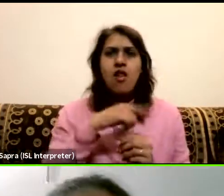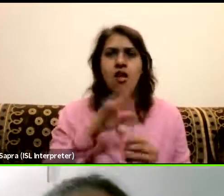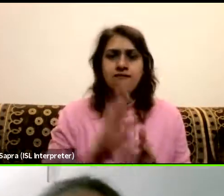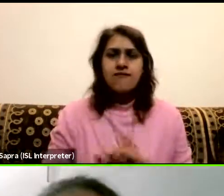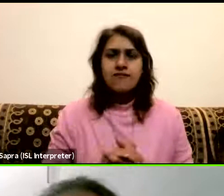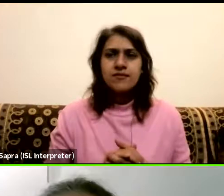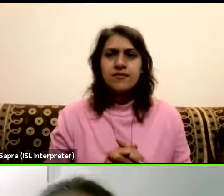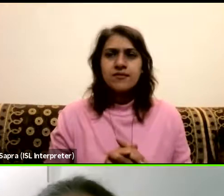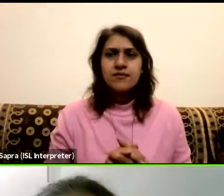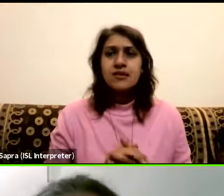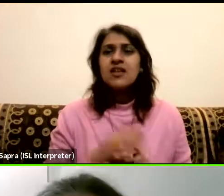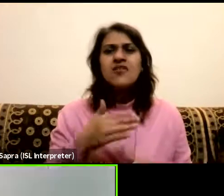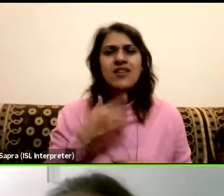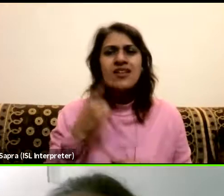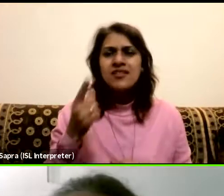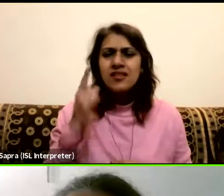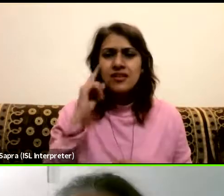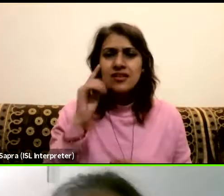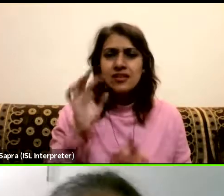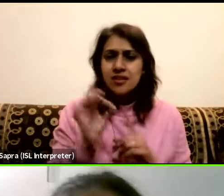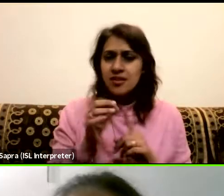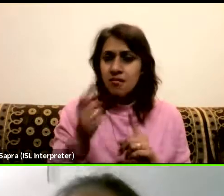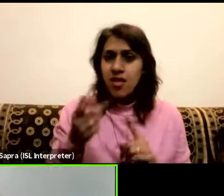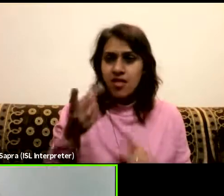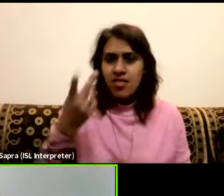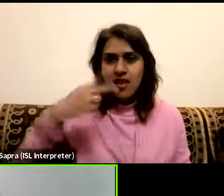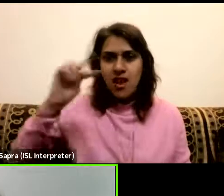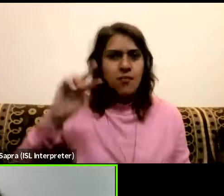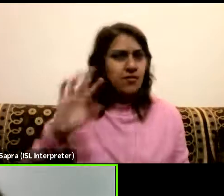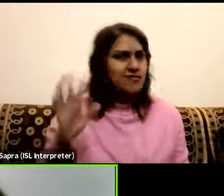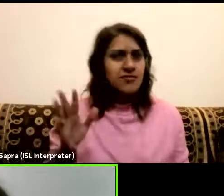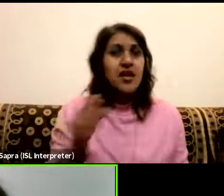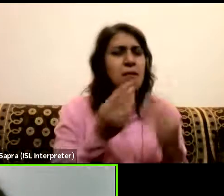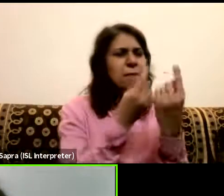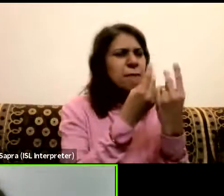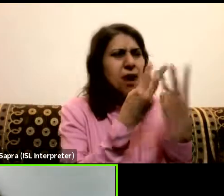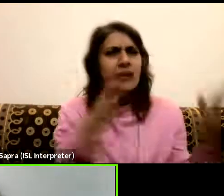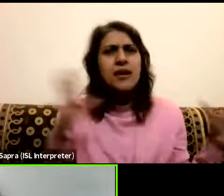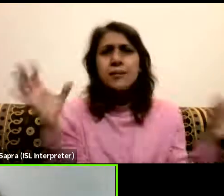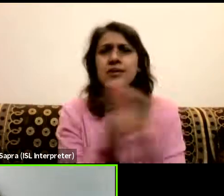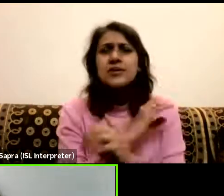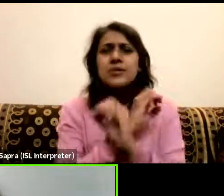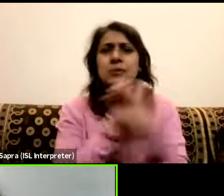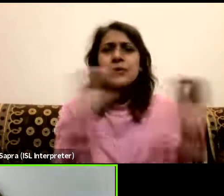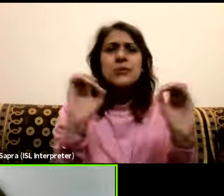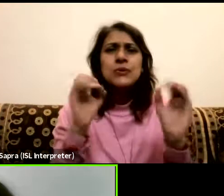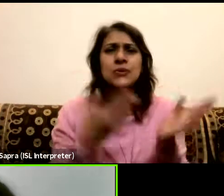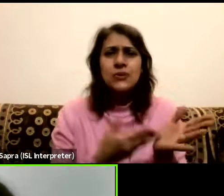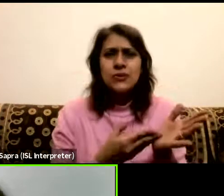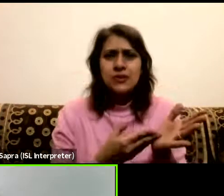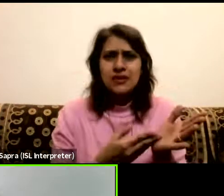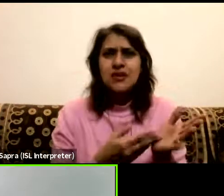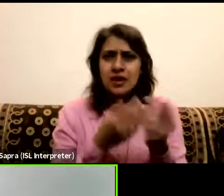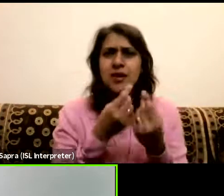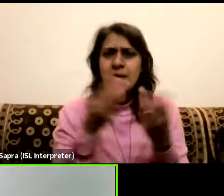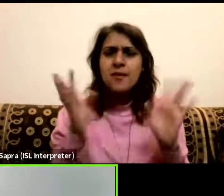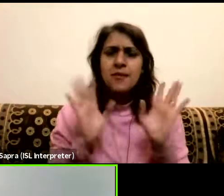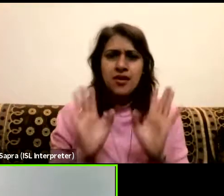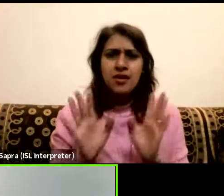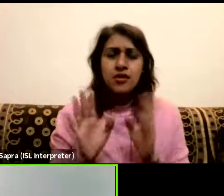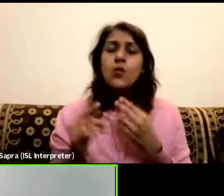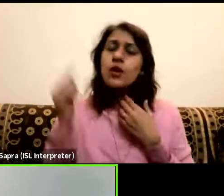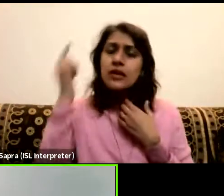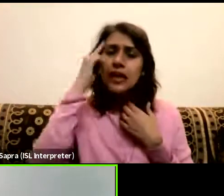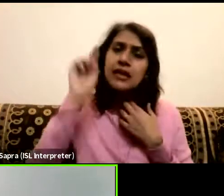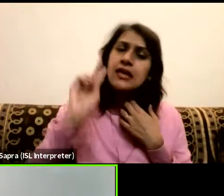just to double a disability pension, because half our people and children are just not getting it. We have to think